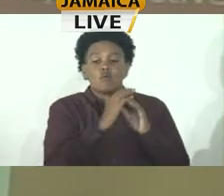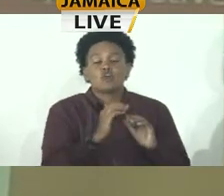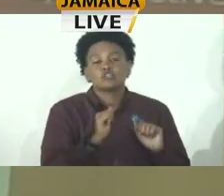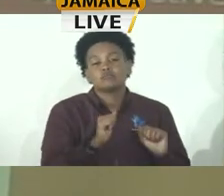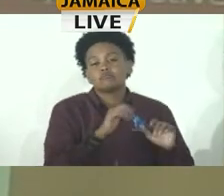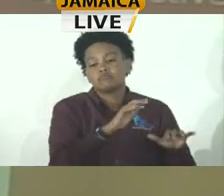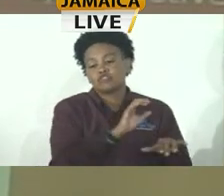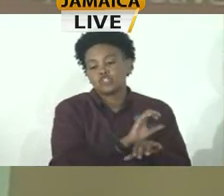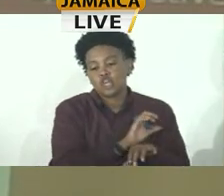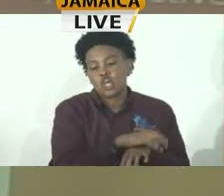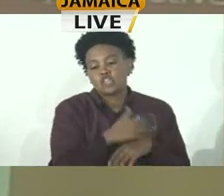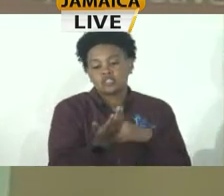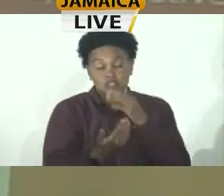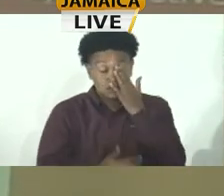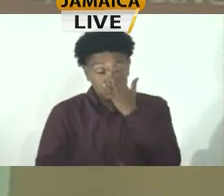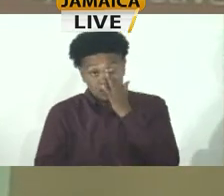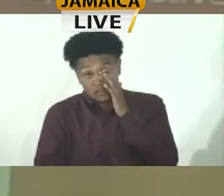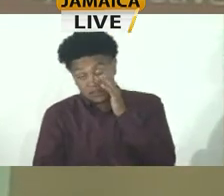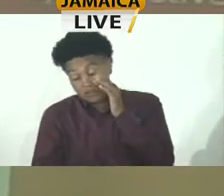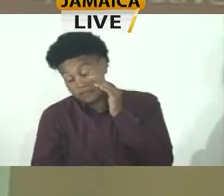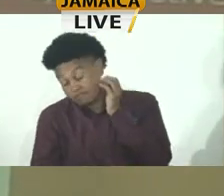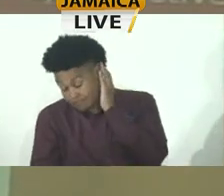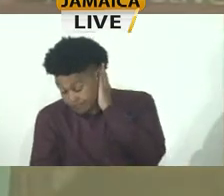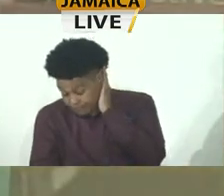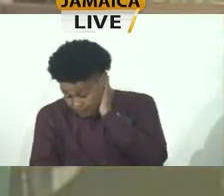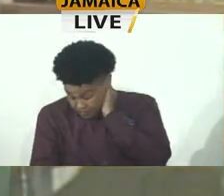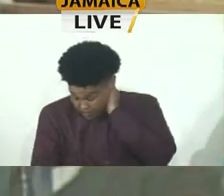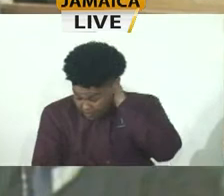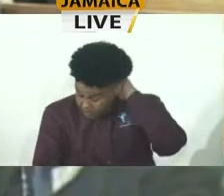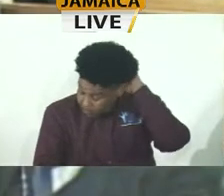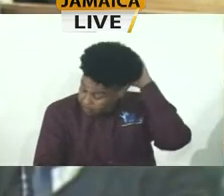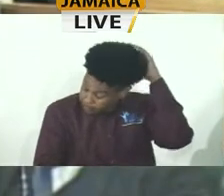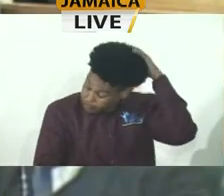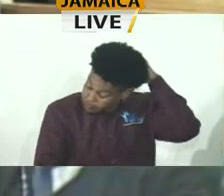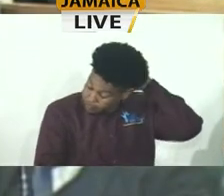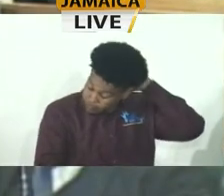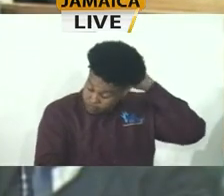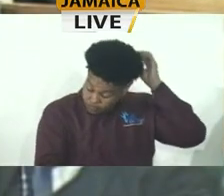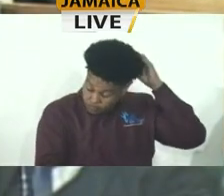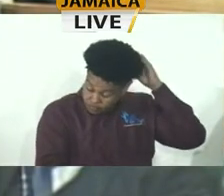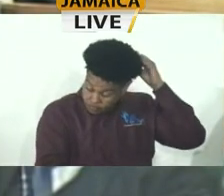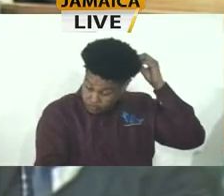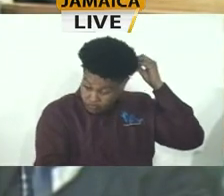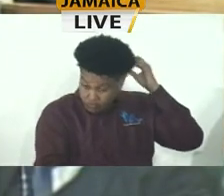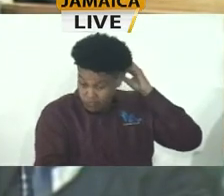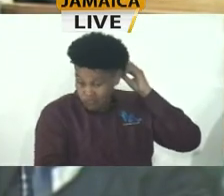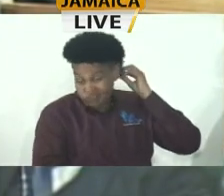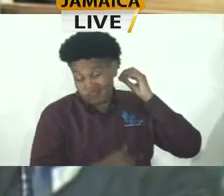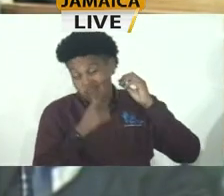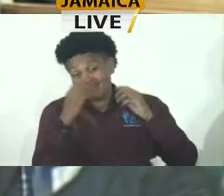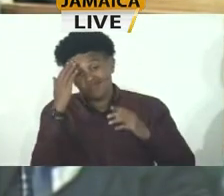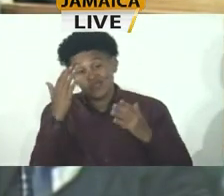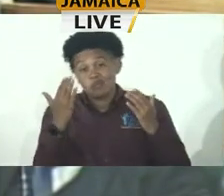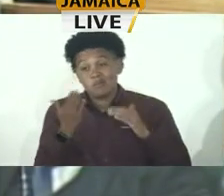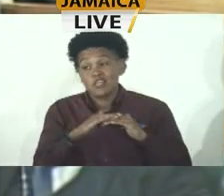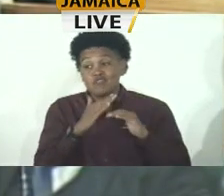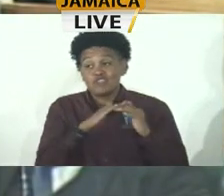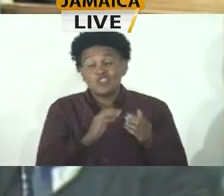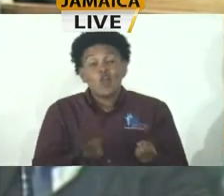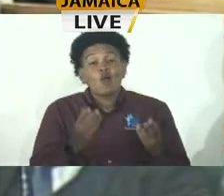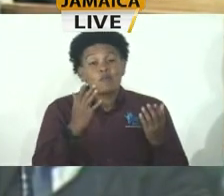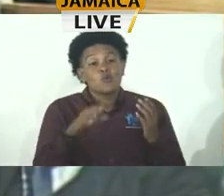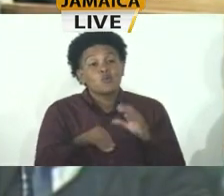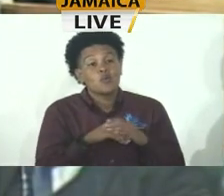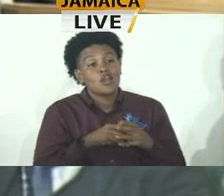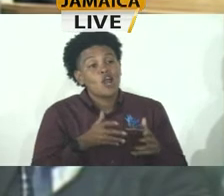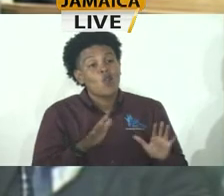in church who knows maybe increasing the number for weddings even though madam speaker i don't